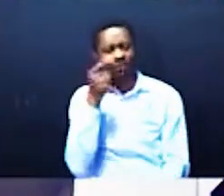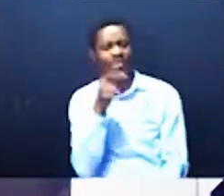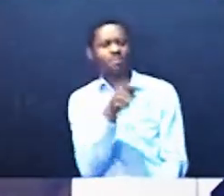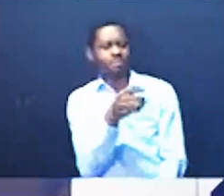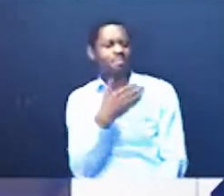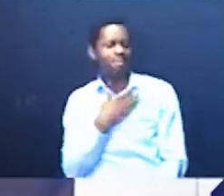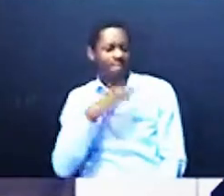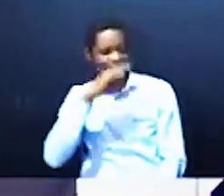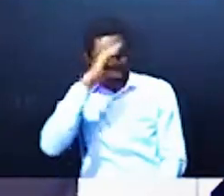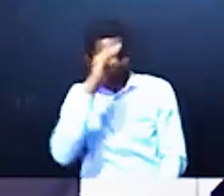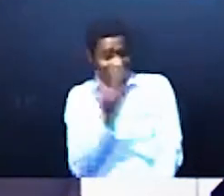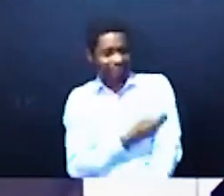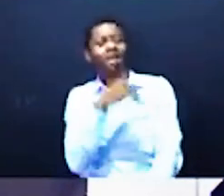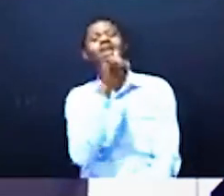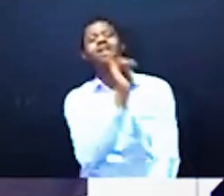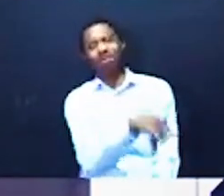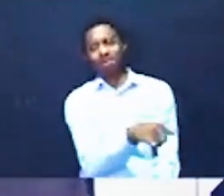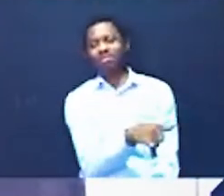I